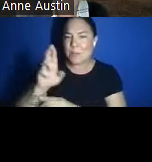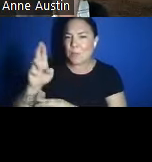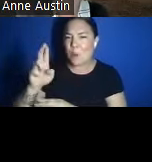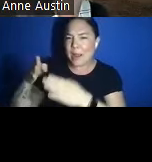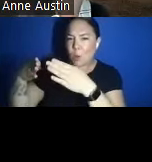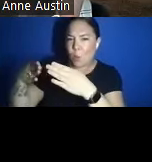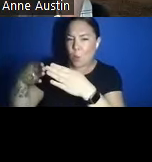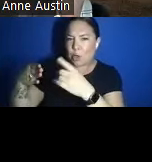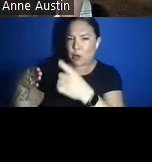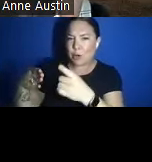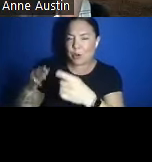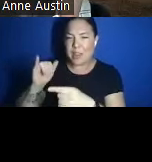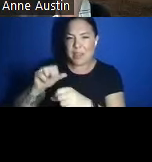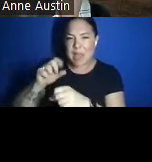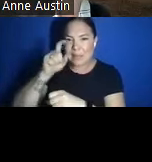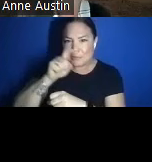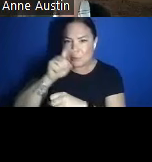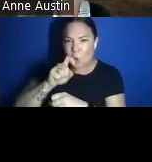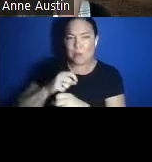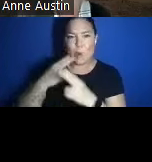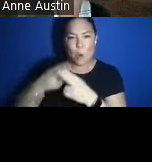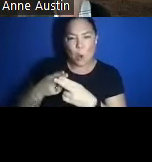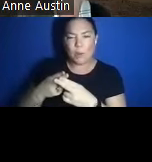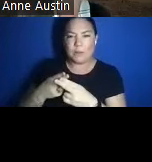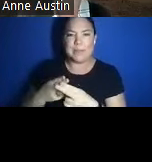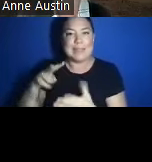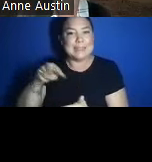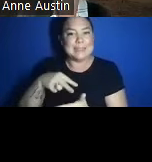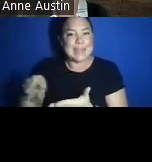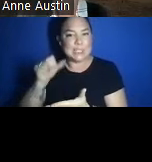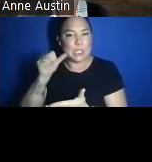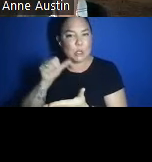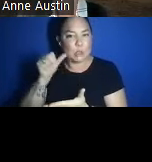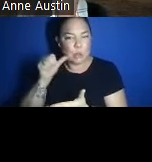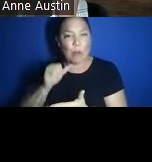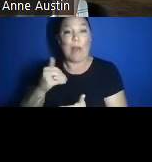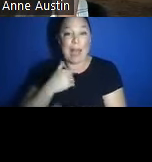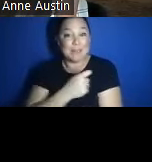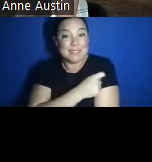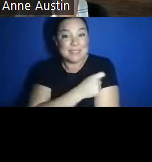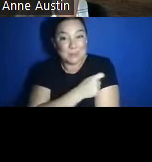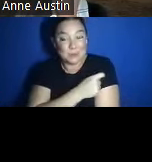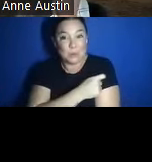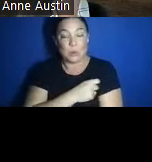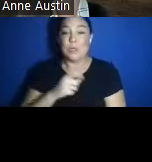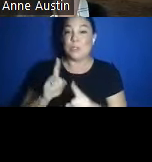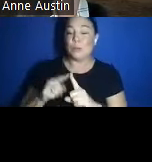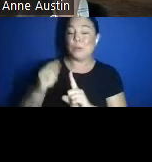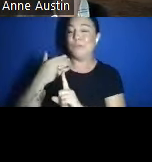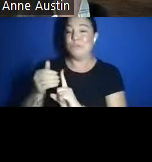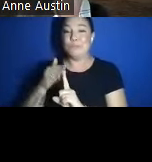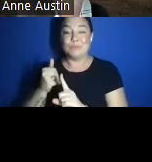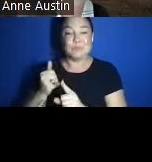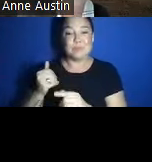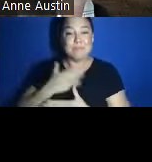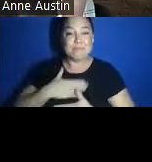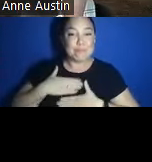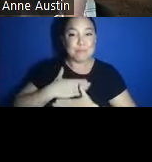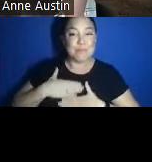a little faience dancing girl clad in a cowrie shell girdle and tattooing to amuse him, the tomb owner, after the